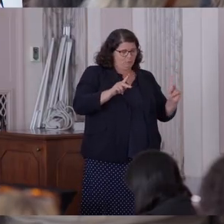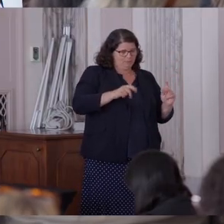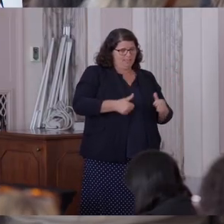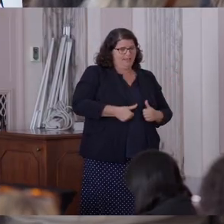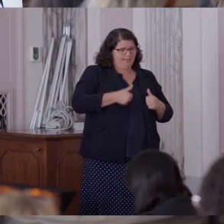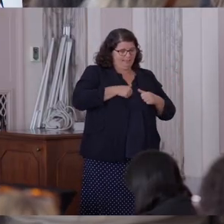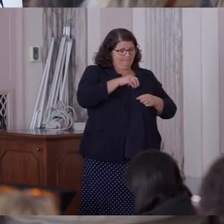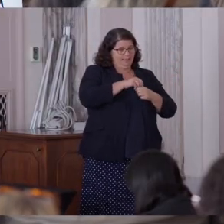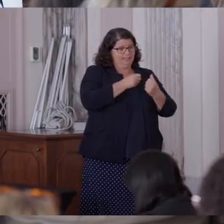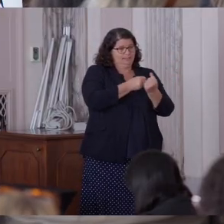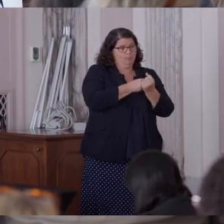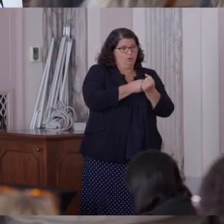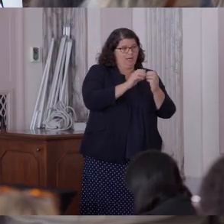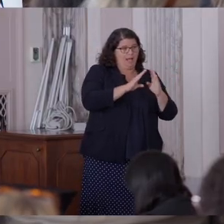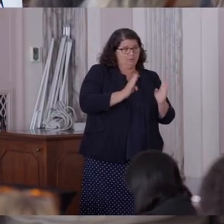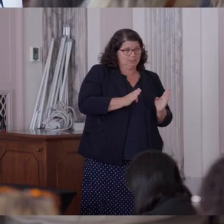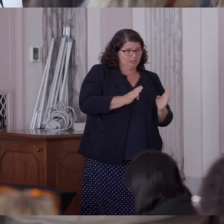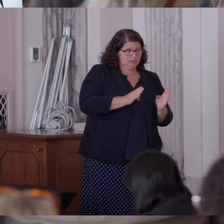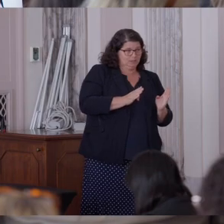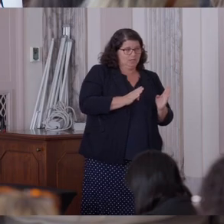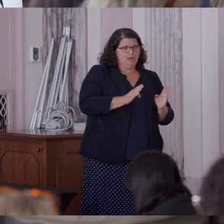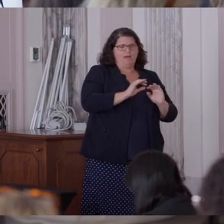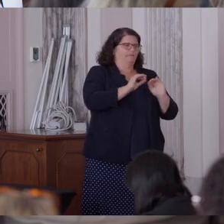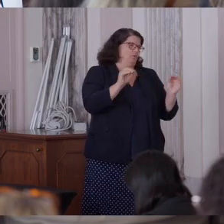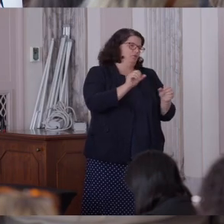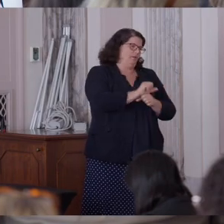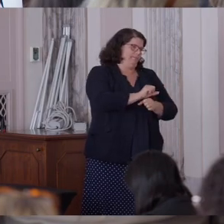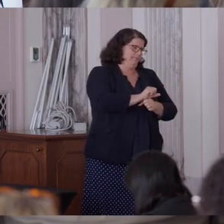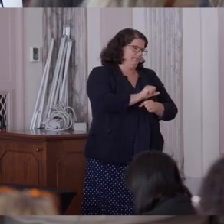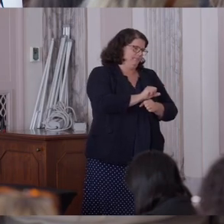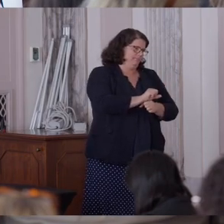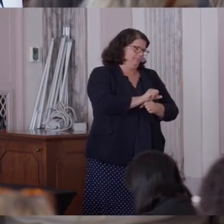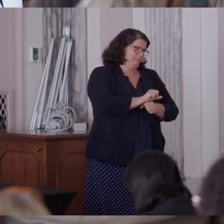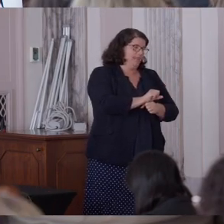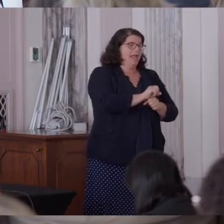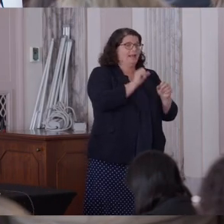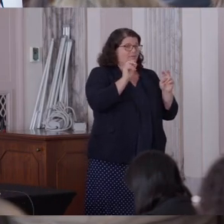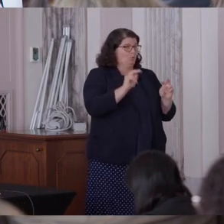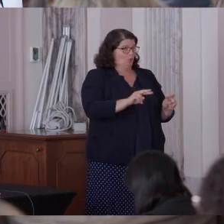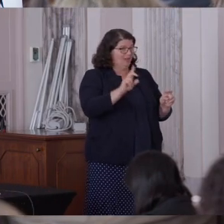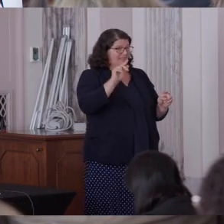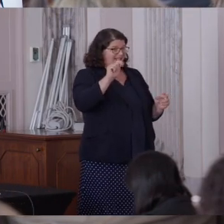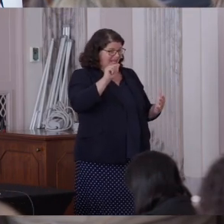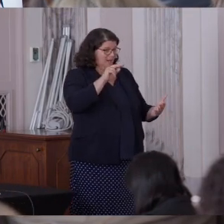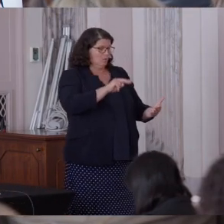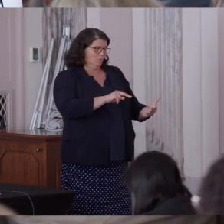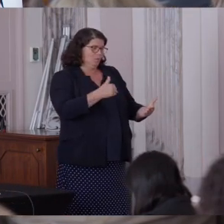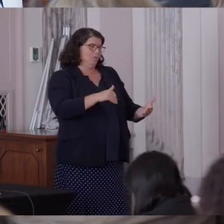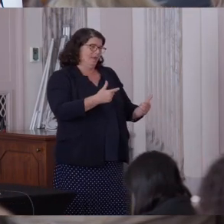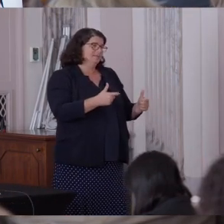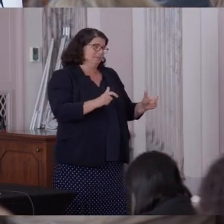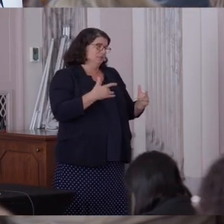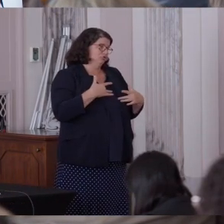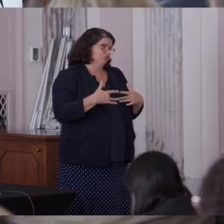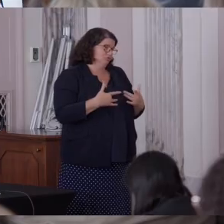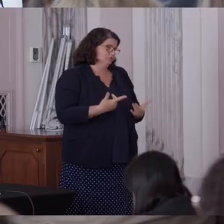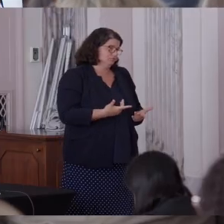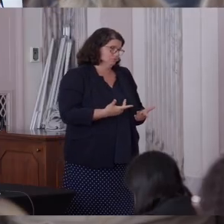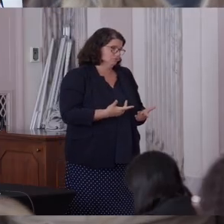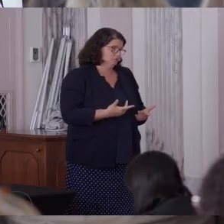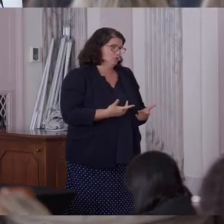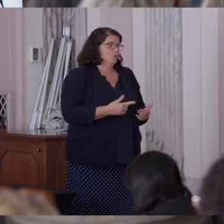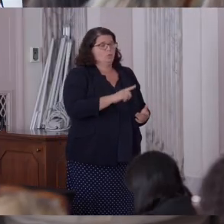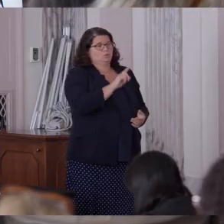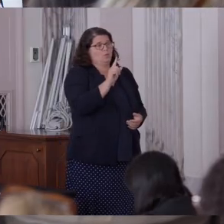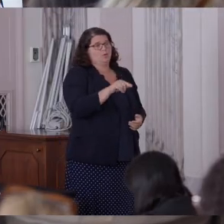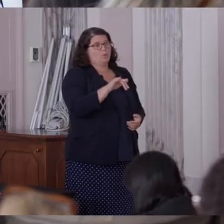that are unemployed. If you look at the data, it's concerning. And so I think the question is,